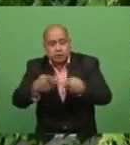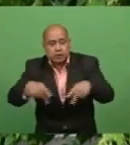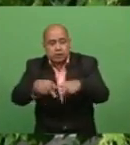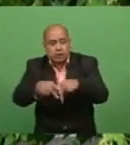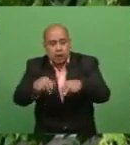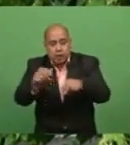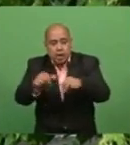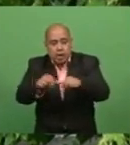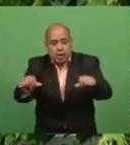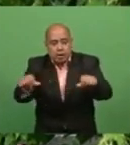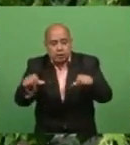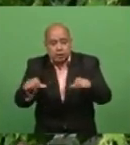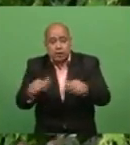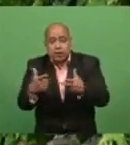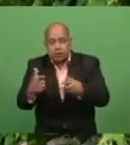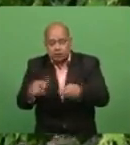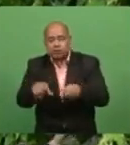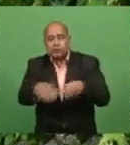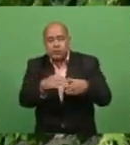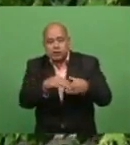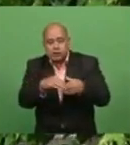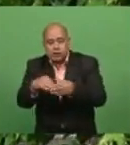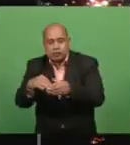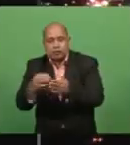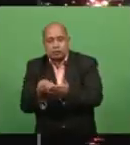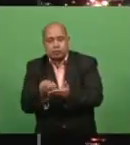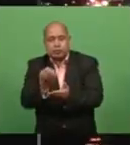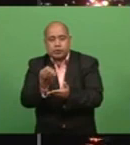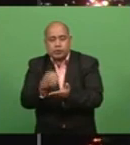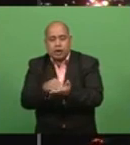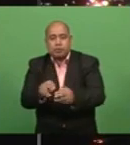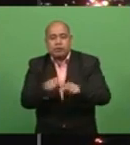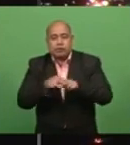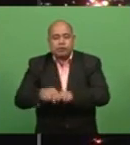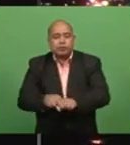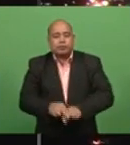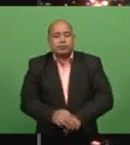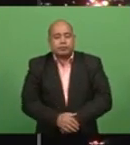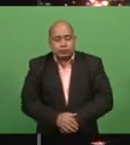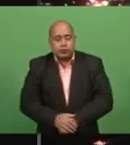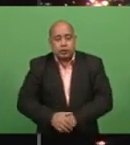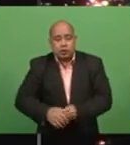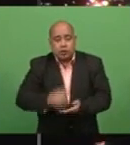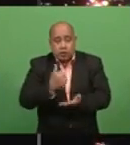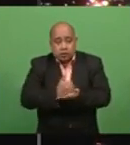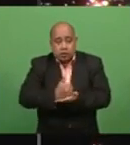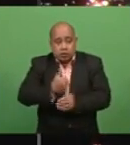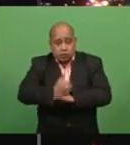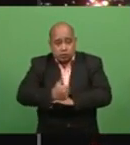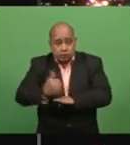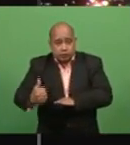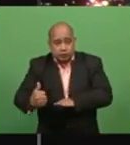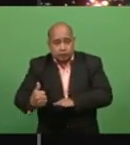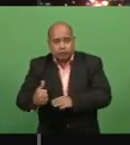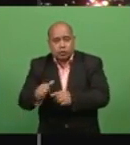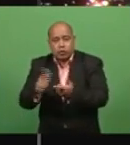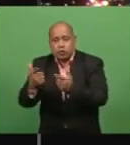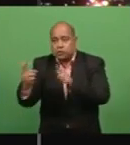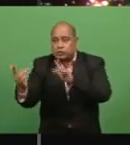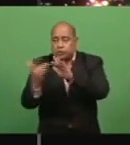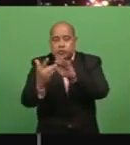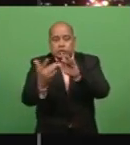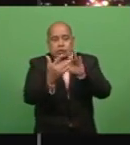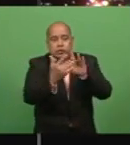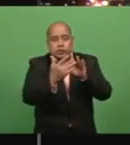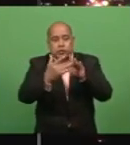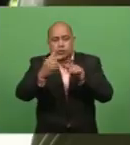for Fiji. Koroi Tandalala, FBC News. The government has been in touch with Fijians stranded in India due to